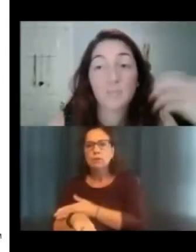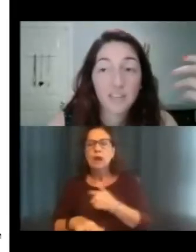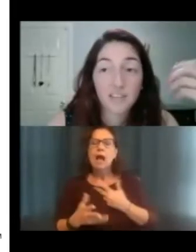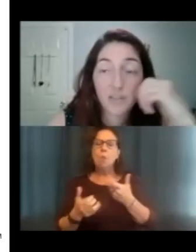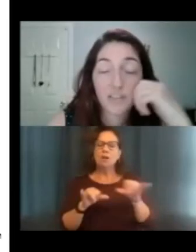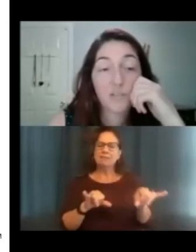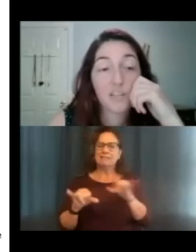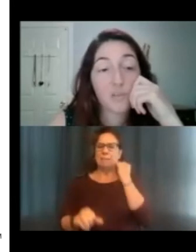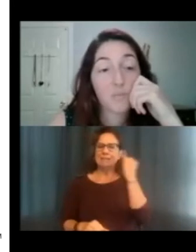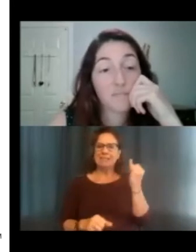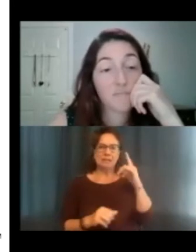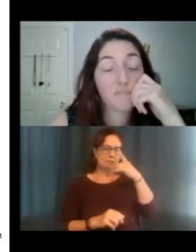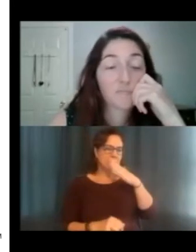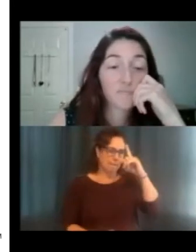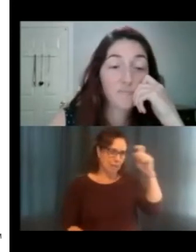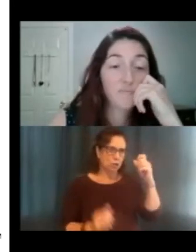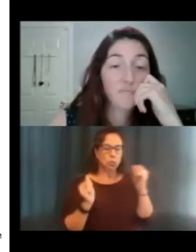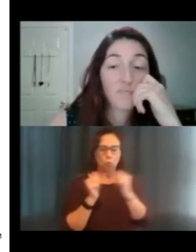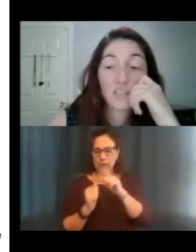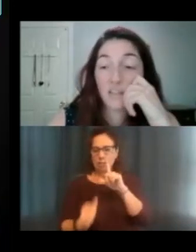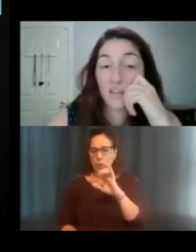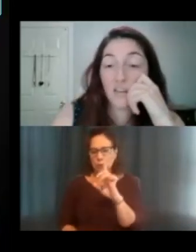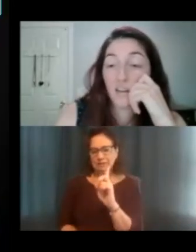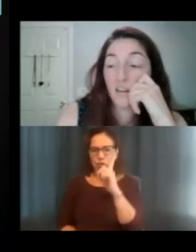nightmares and potentially with lucid dreaming.